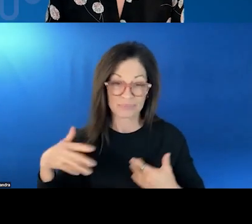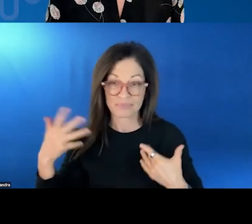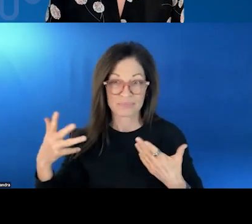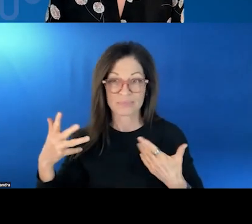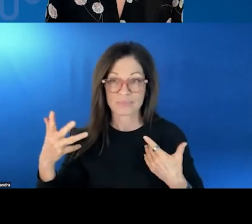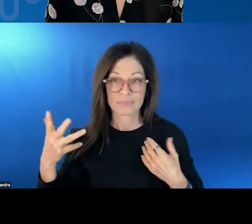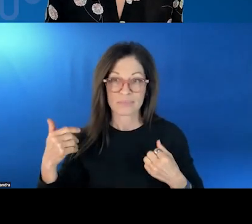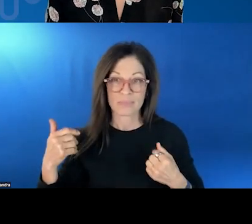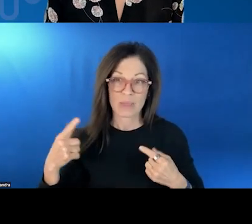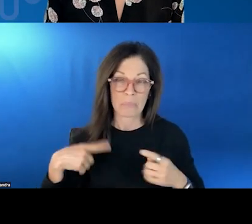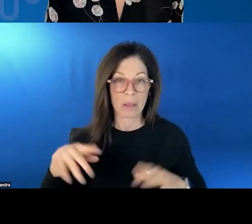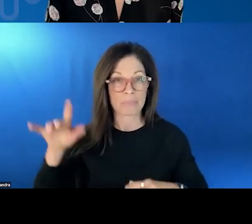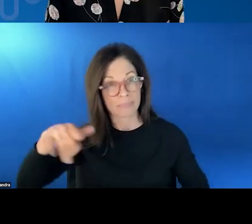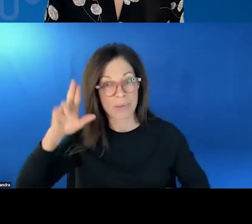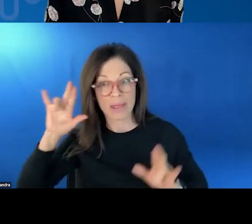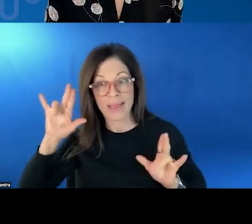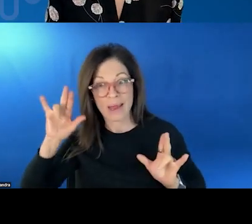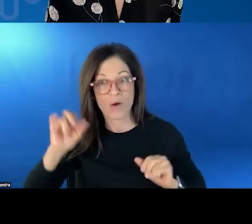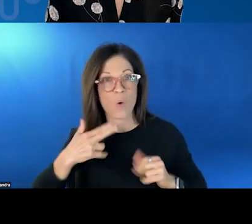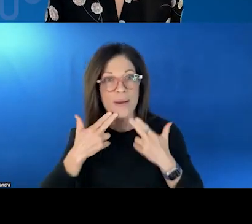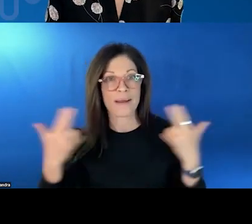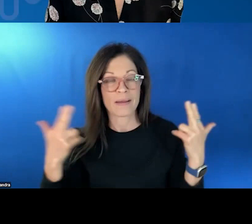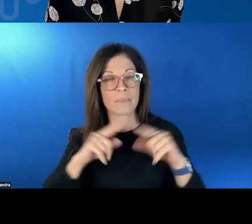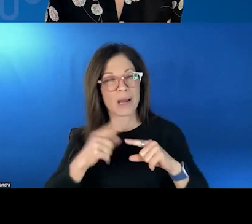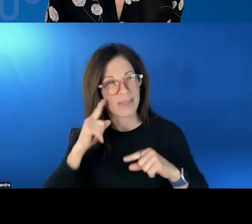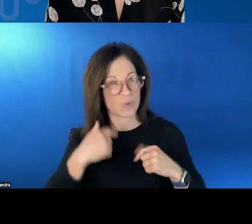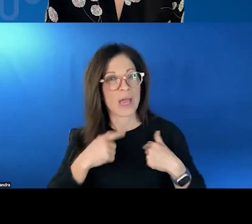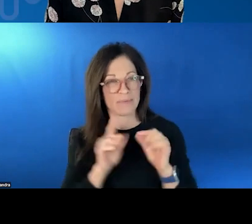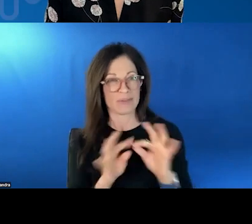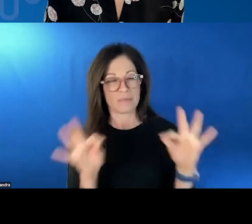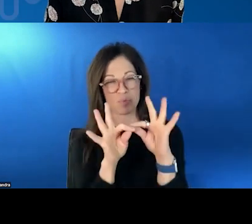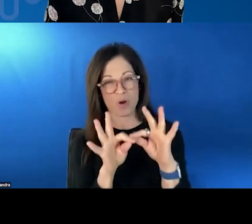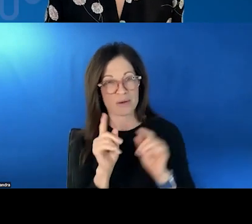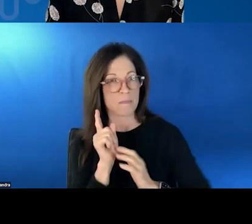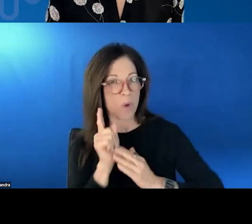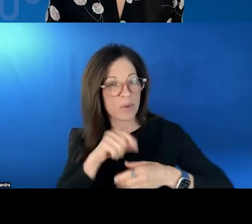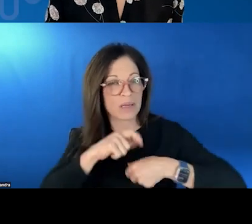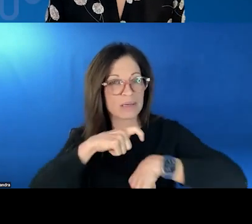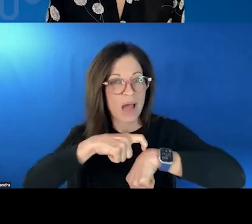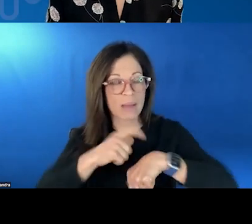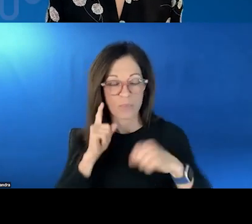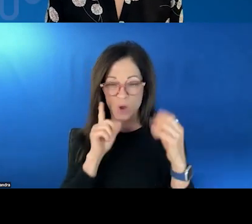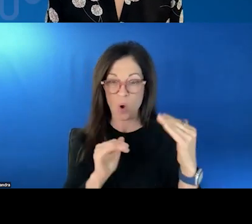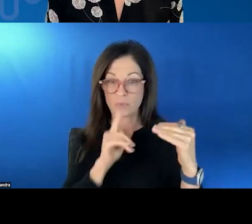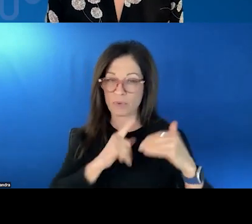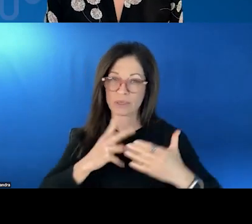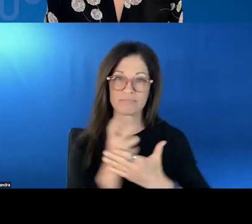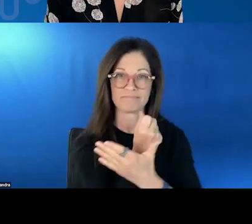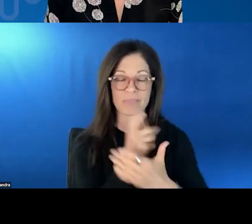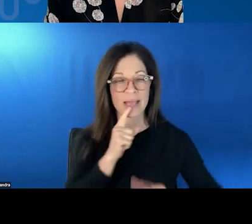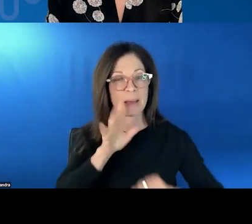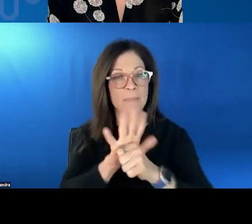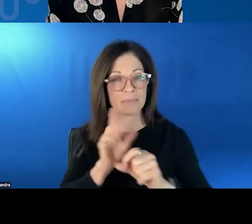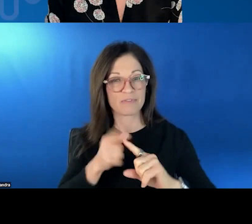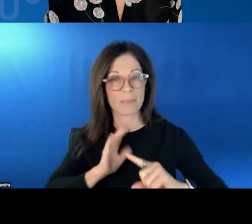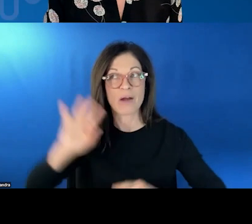be Pollyanna-ish or naive, but I think we have this critical moment in time, and we hope to very much seize on the commitment of our